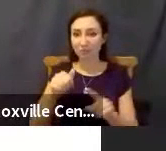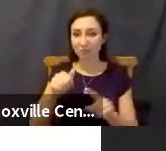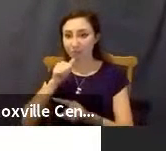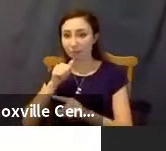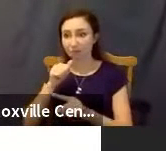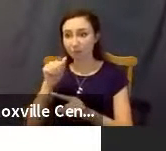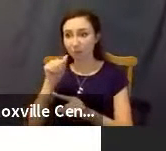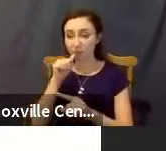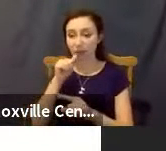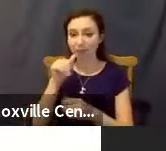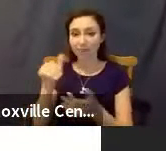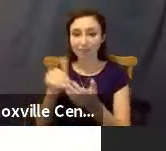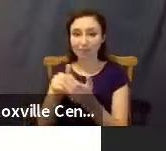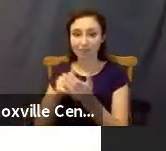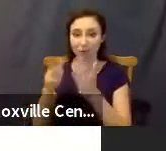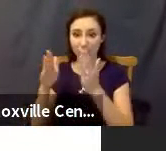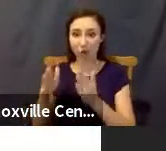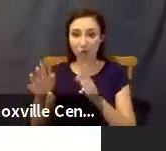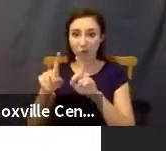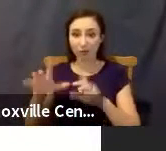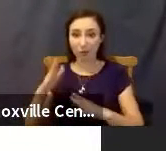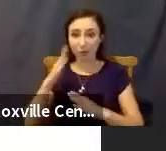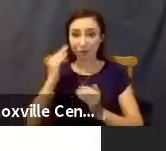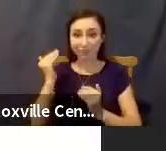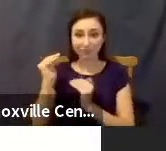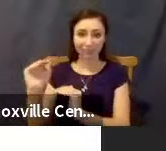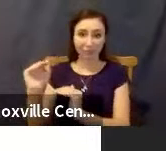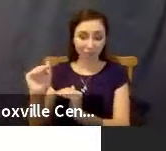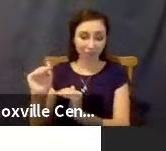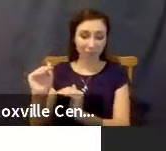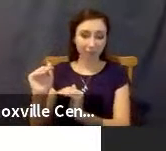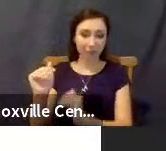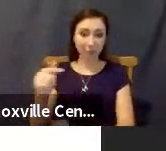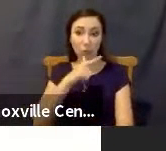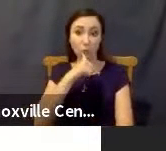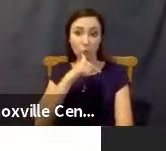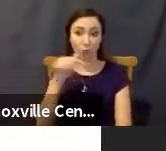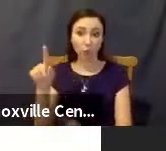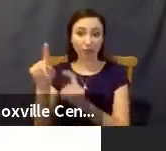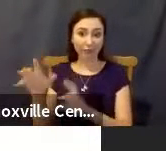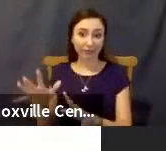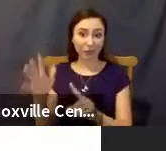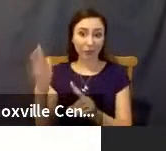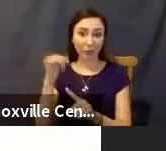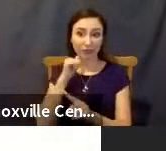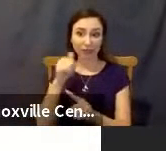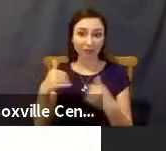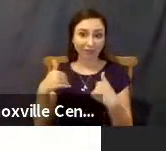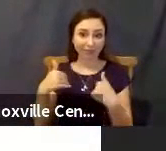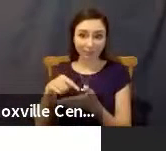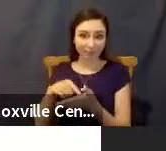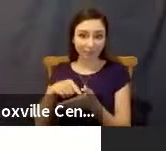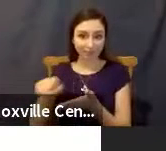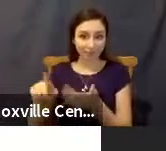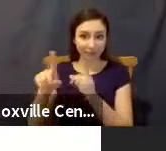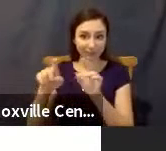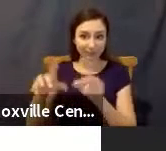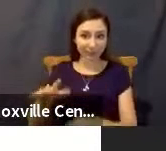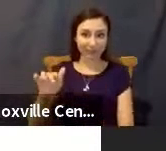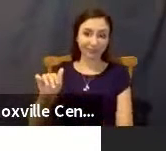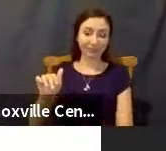testing, who we know have been limiting who they test because they're not getting paid to test